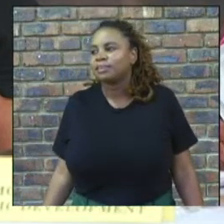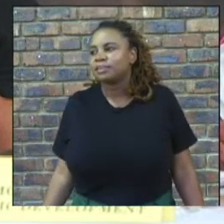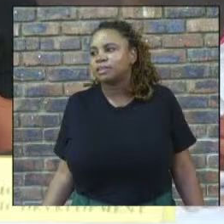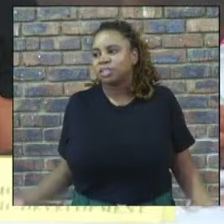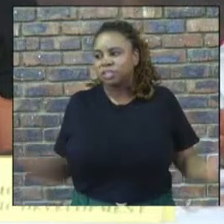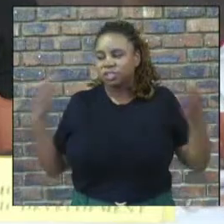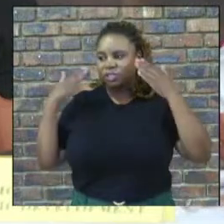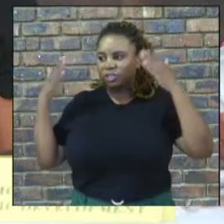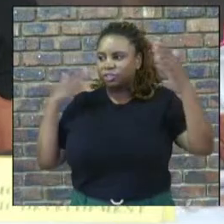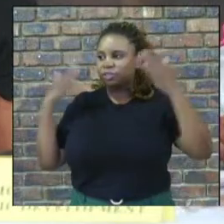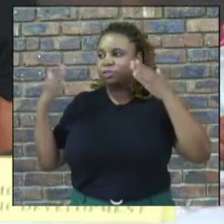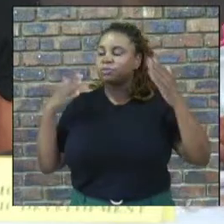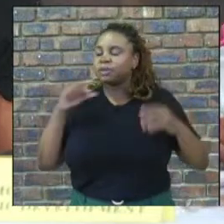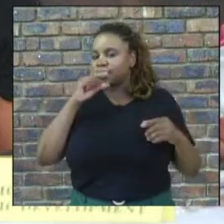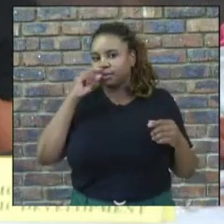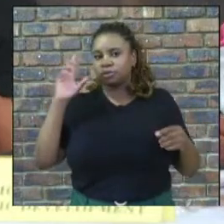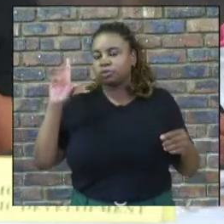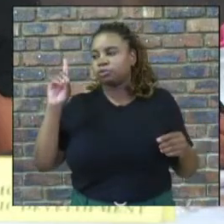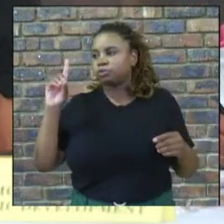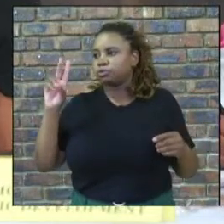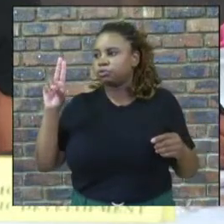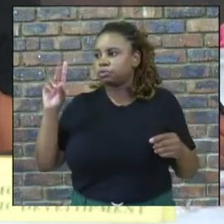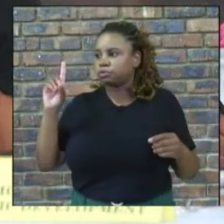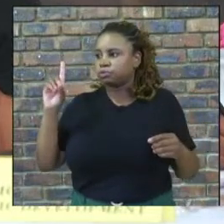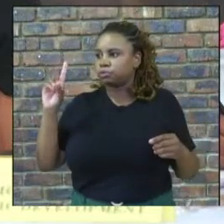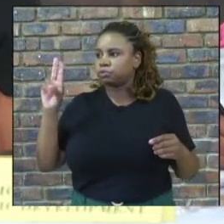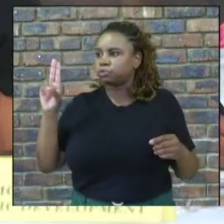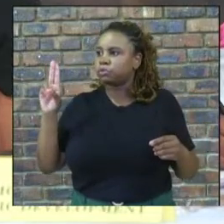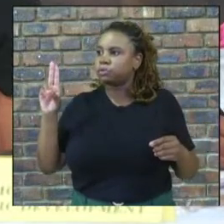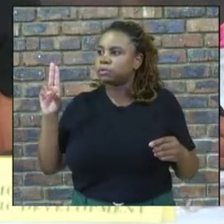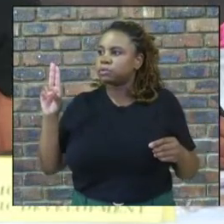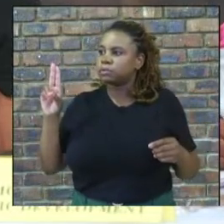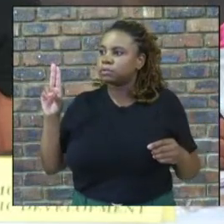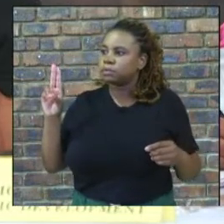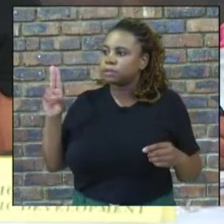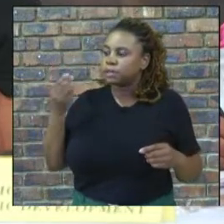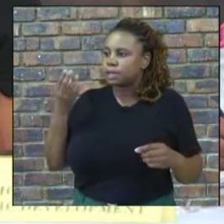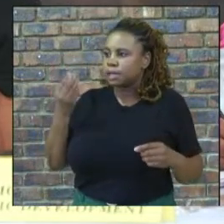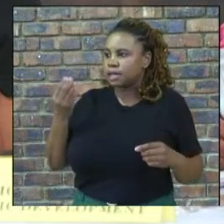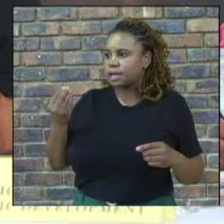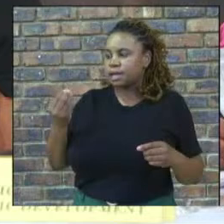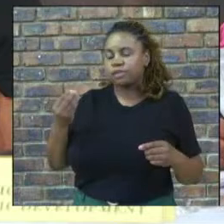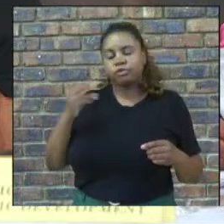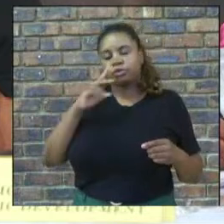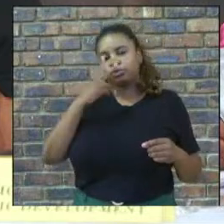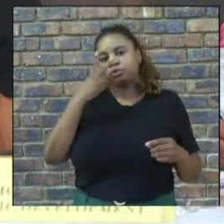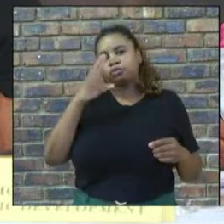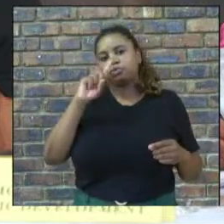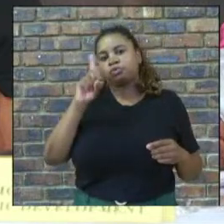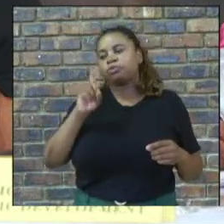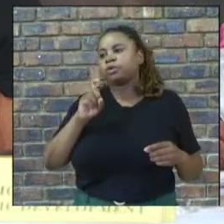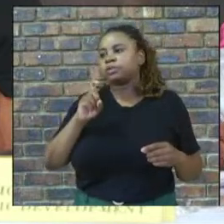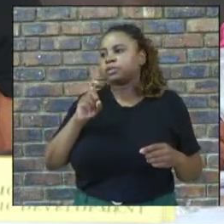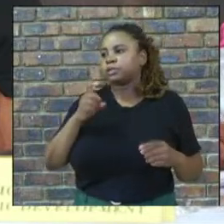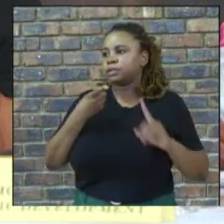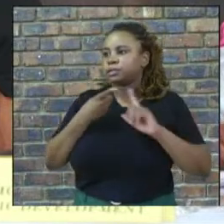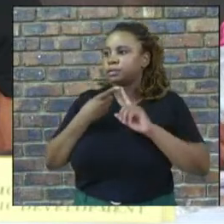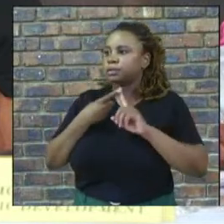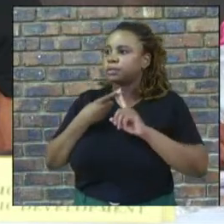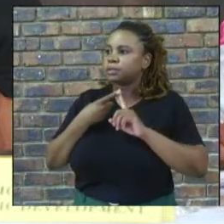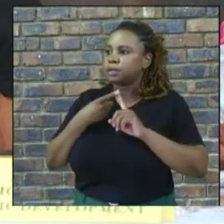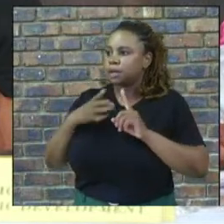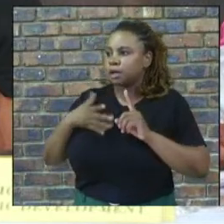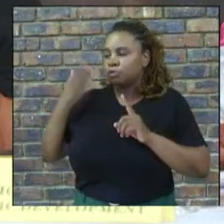Dumelang ke Louisa Lesele mo Zithobeng. Nna ke na le di questions tse 2. Ke nyako itse hore if